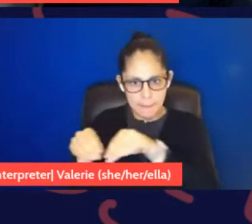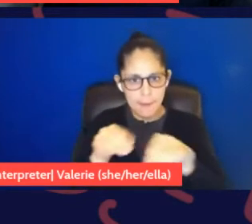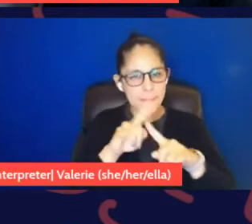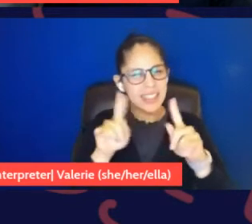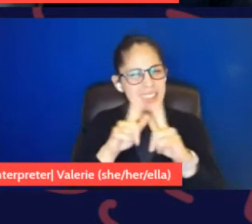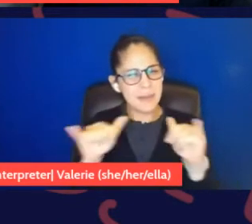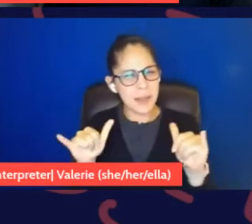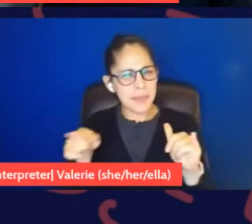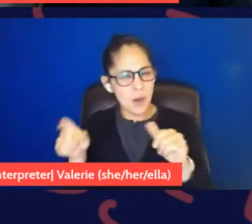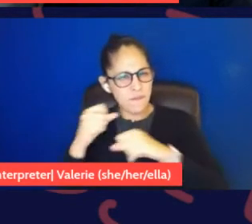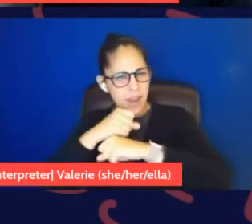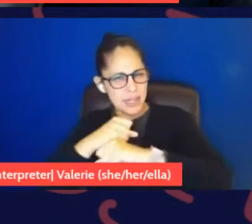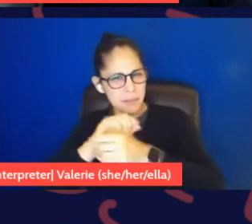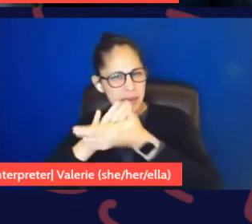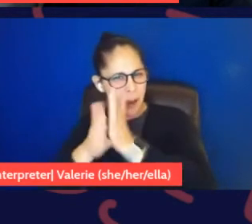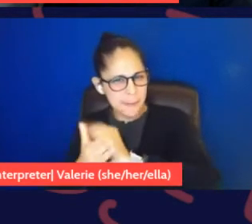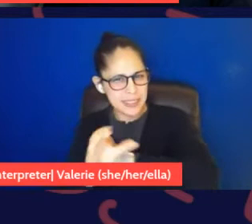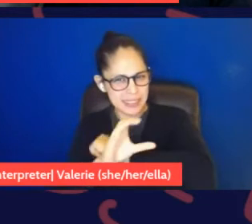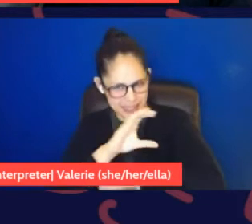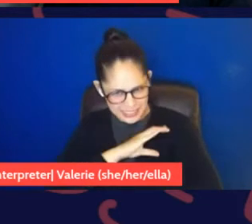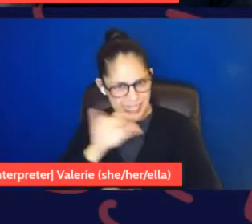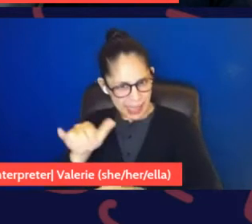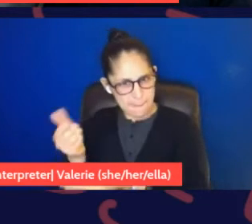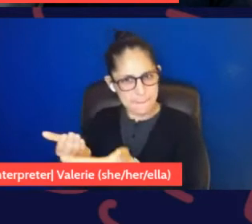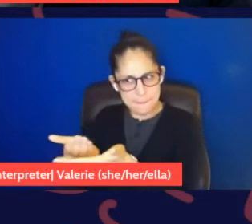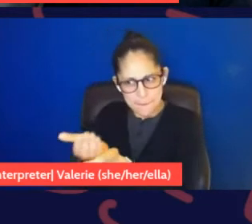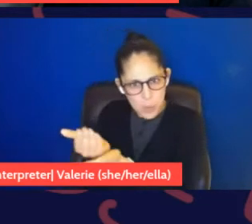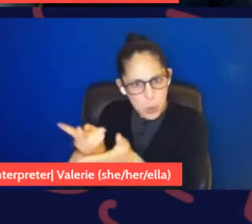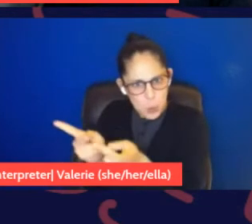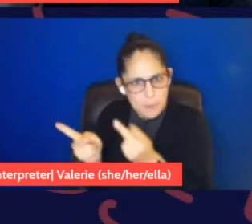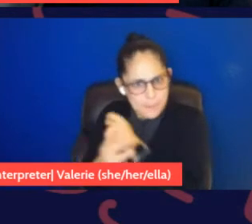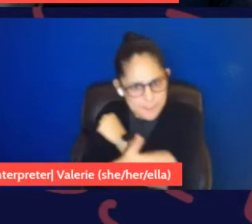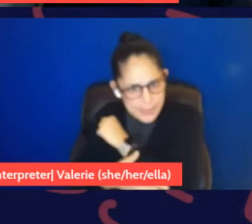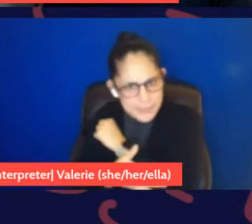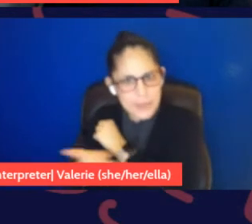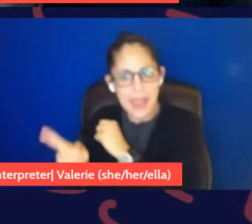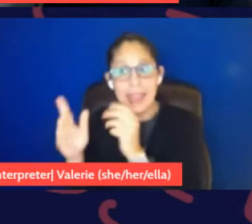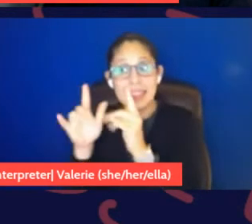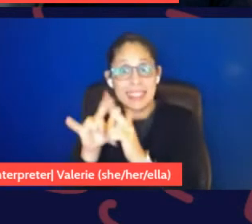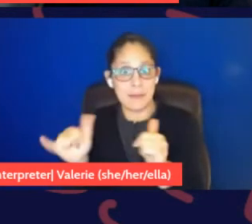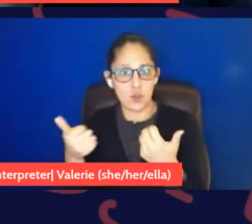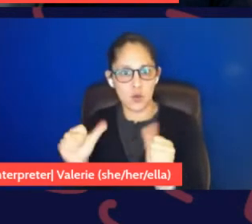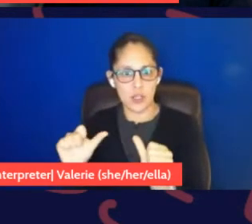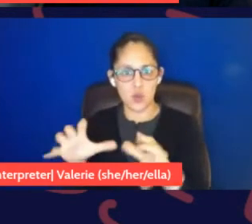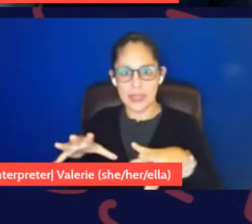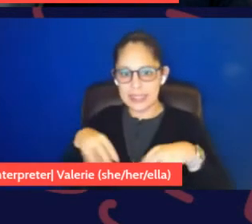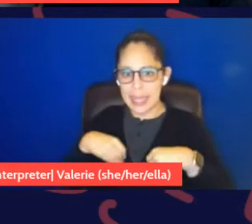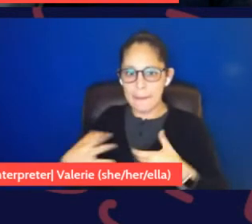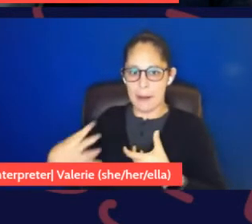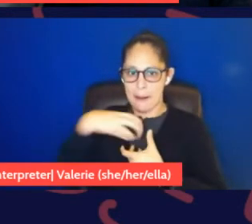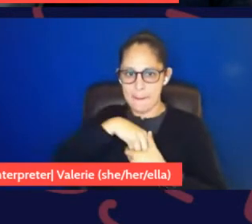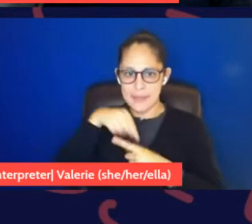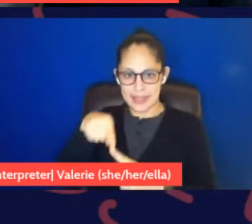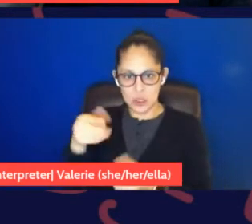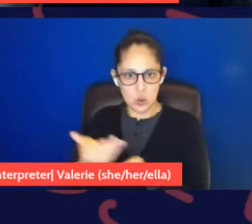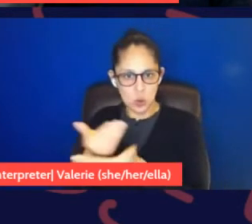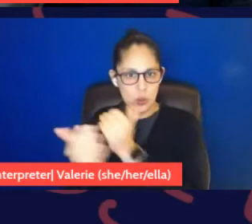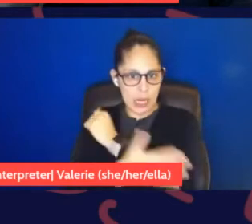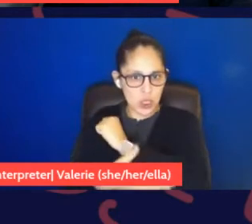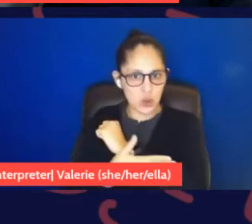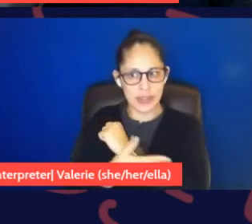to become citizens there, and then finding to embrace this new place with a national